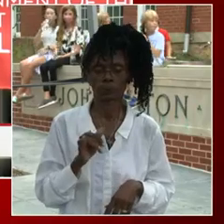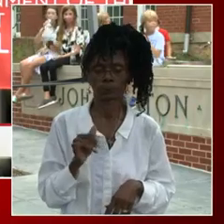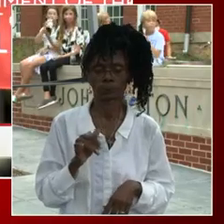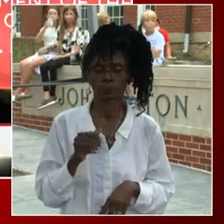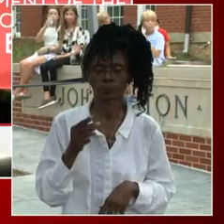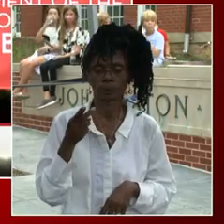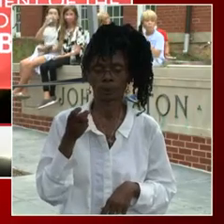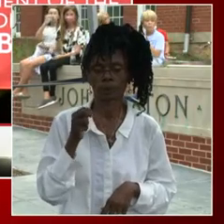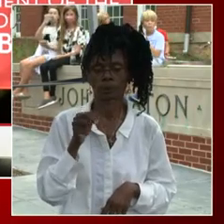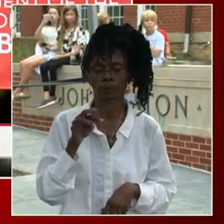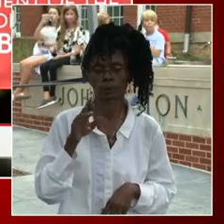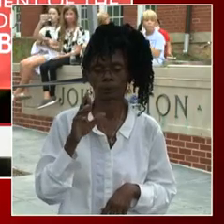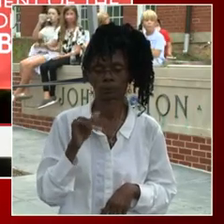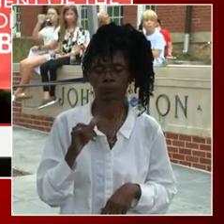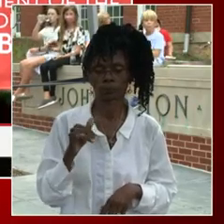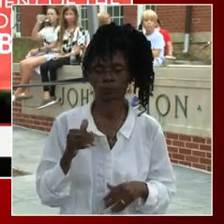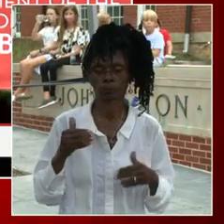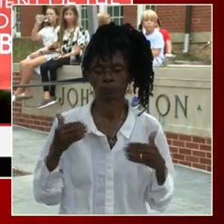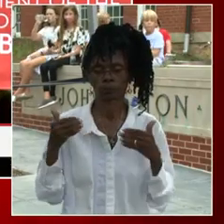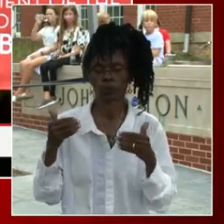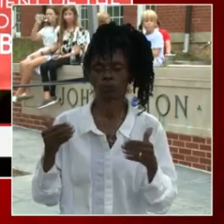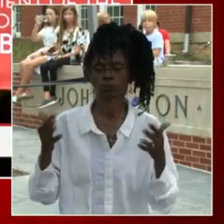a phenomenal